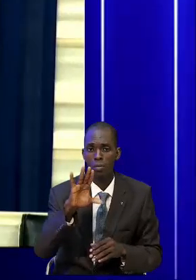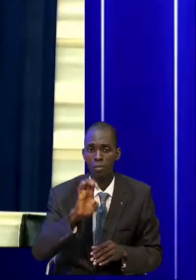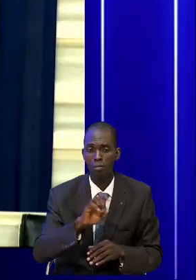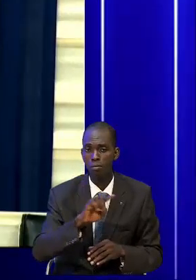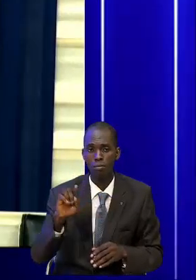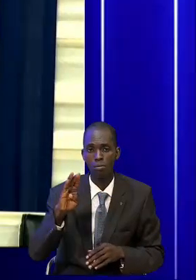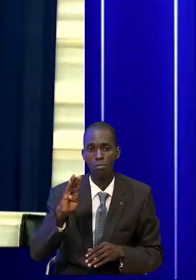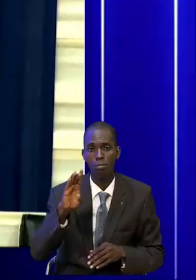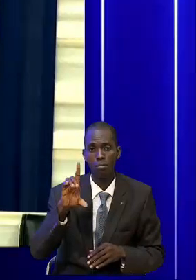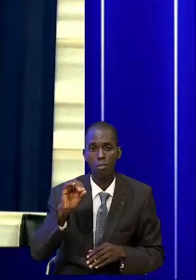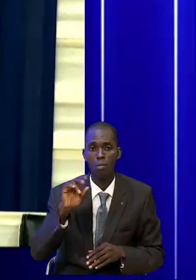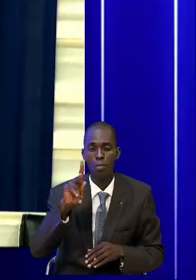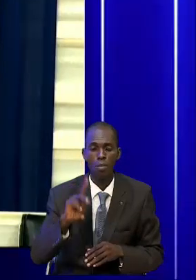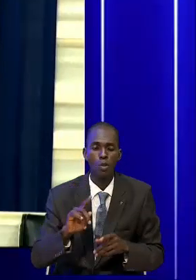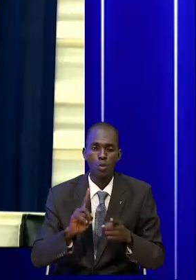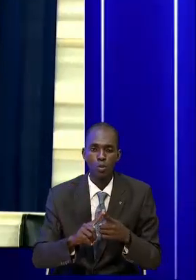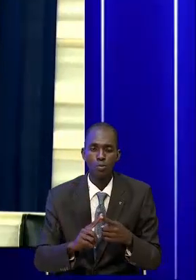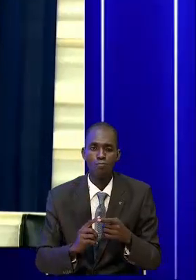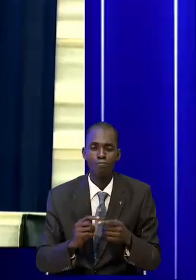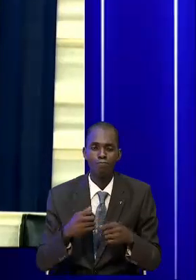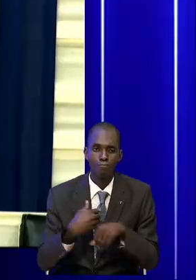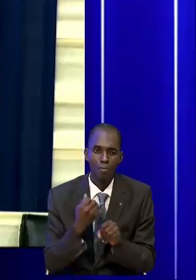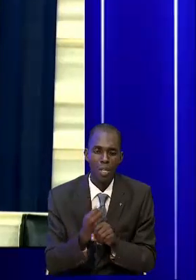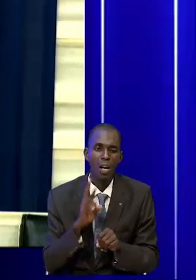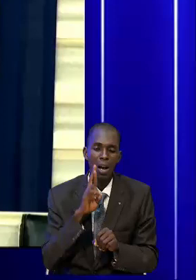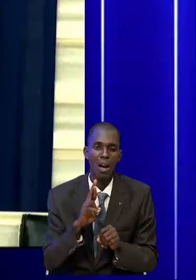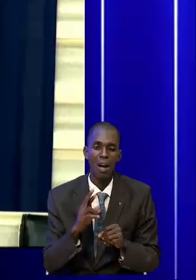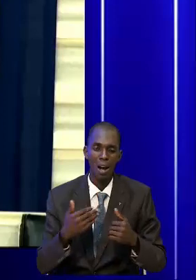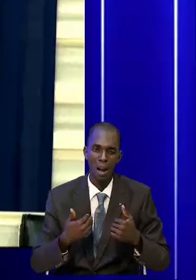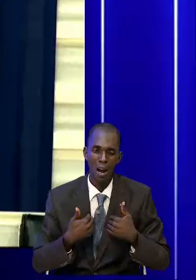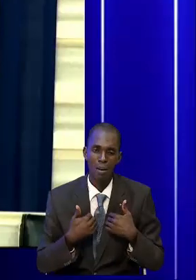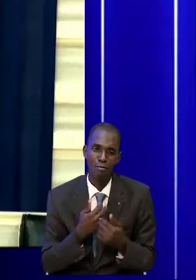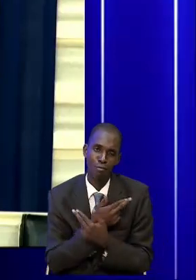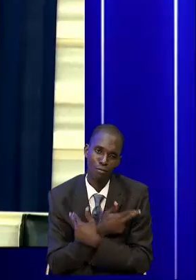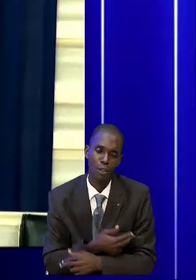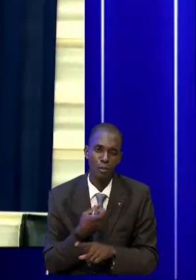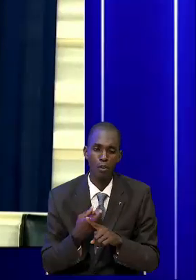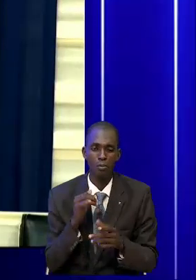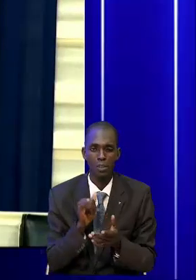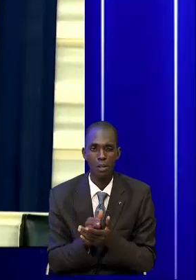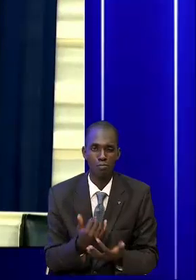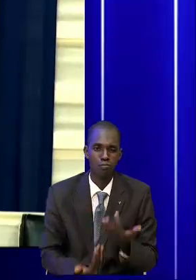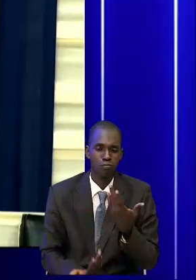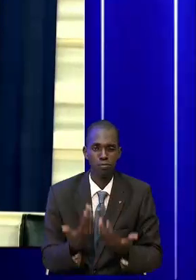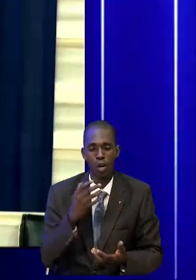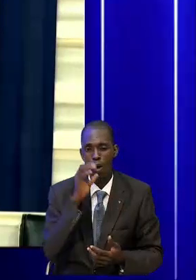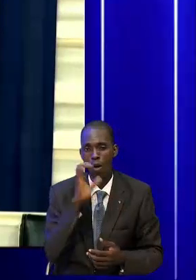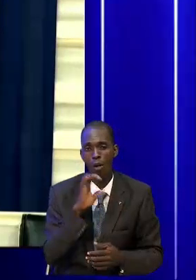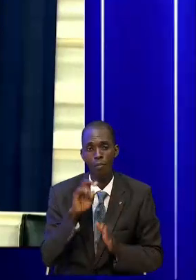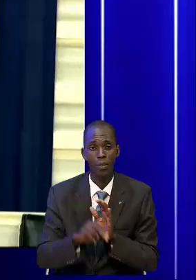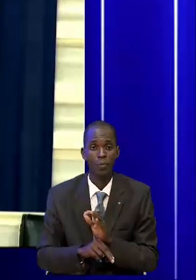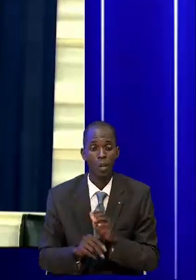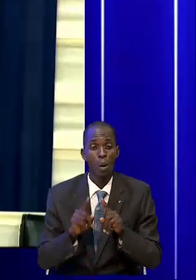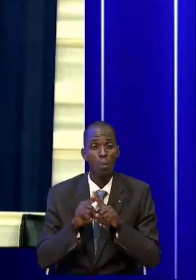block. Or if possible, I will lie down. Then they will be rubbing me in that ice block on my body to get